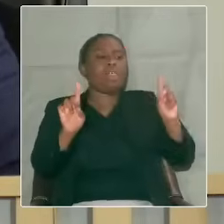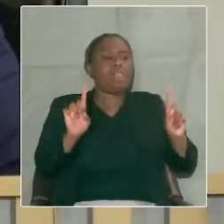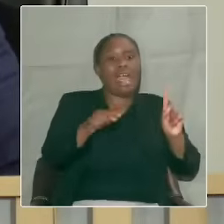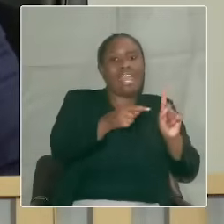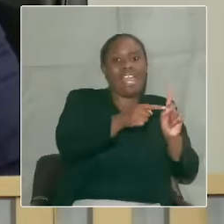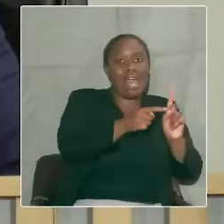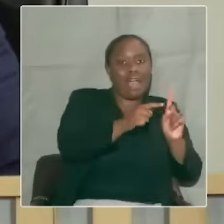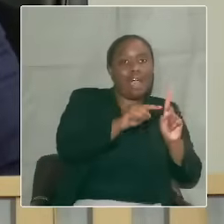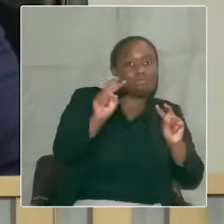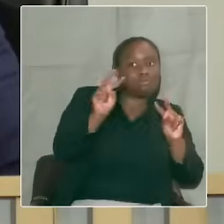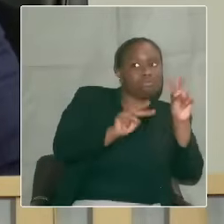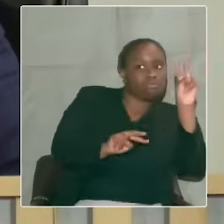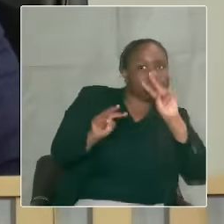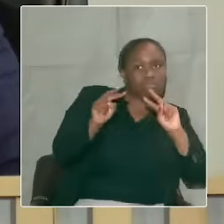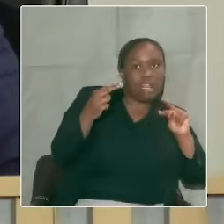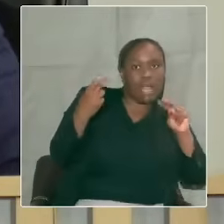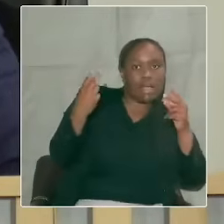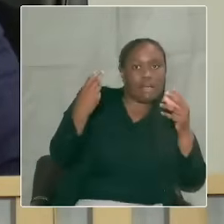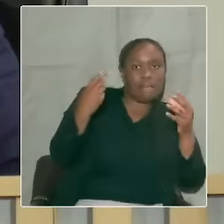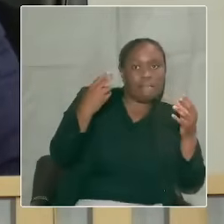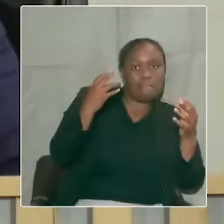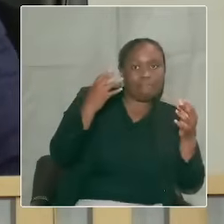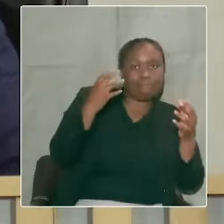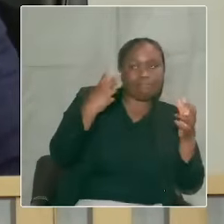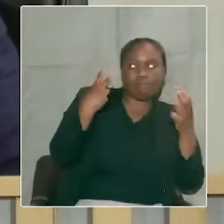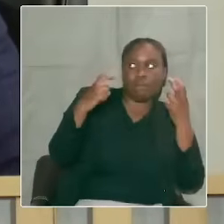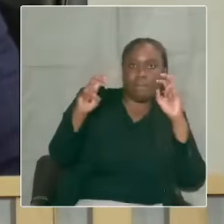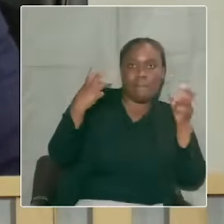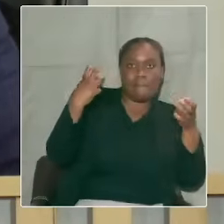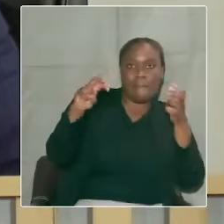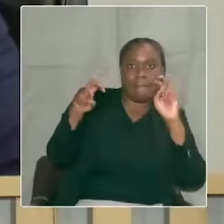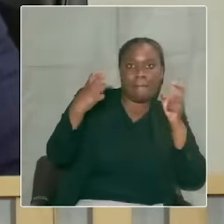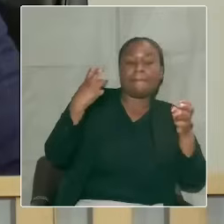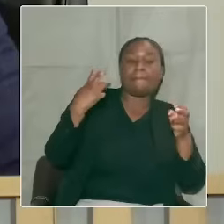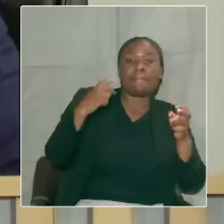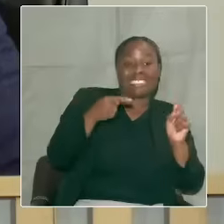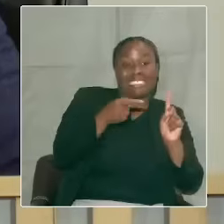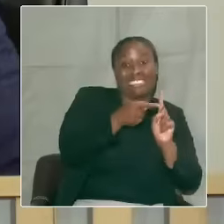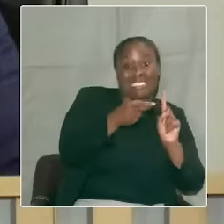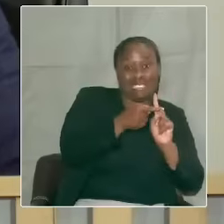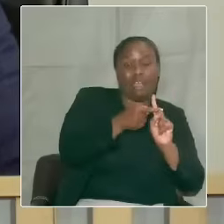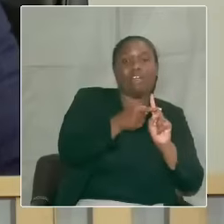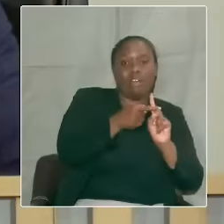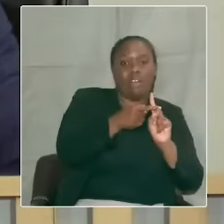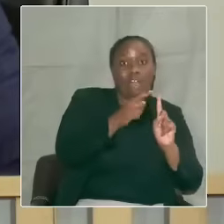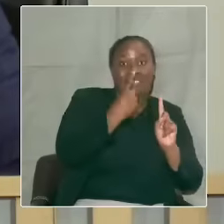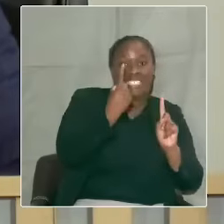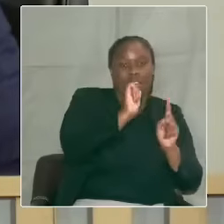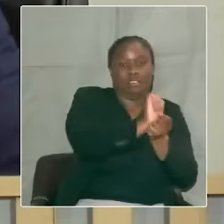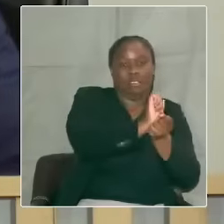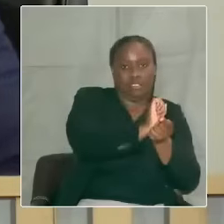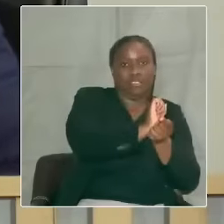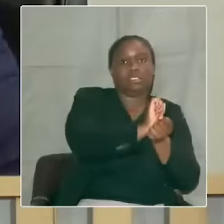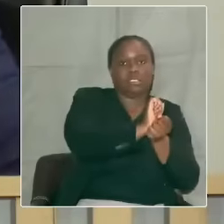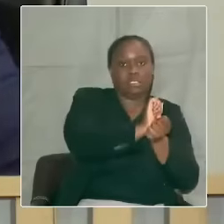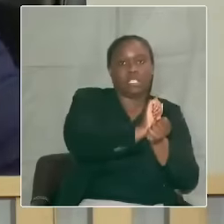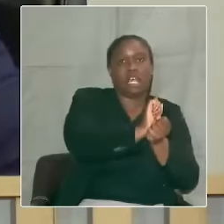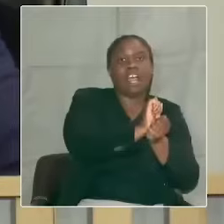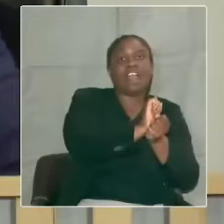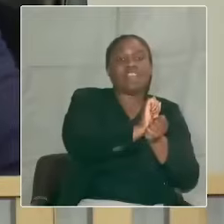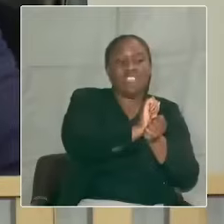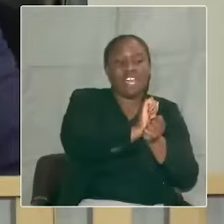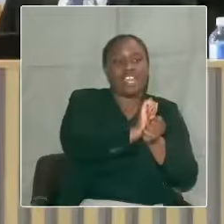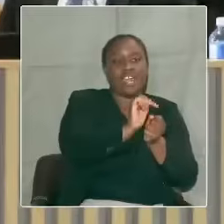get to the mastermind, or use even the hitmen for